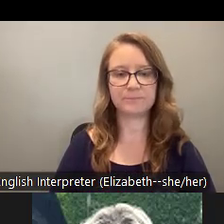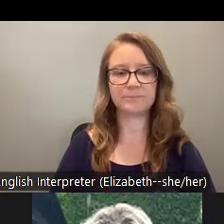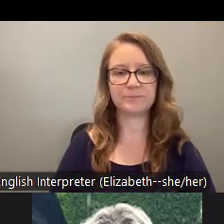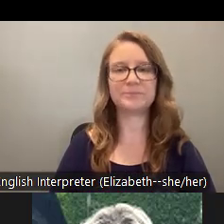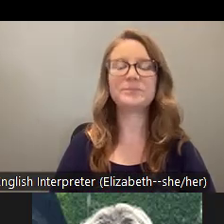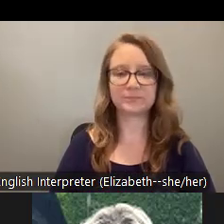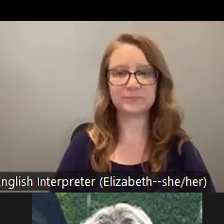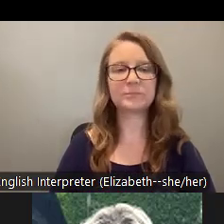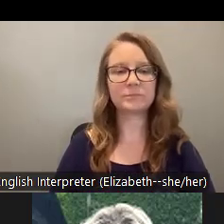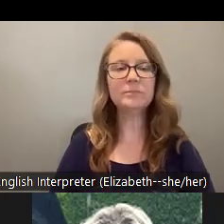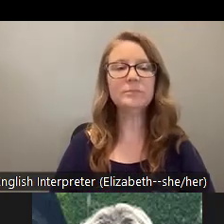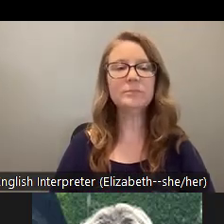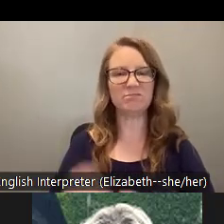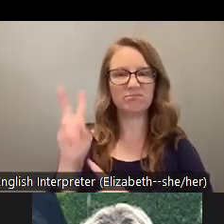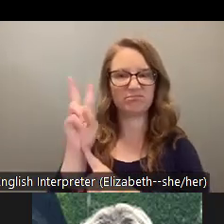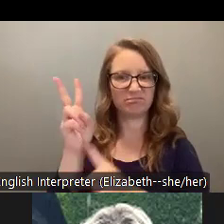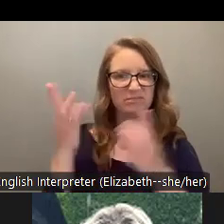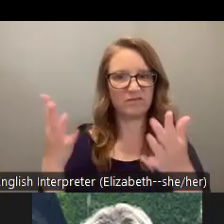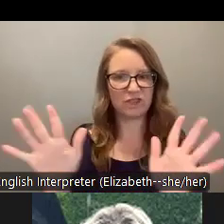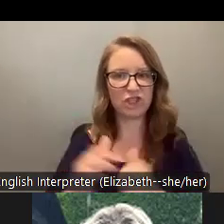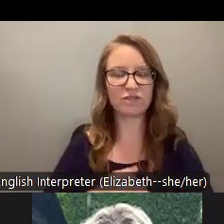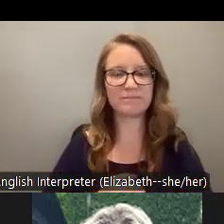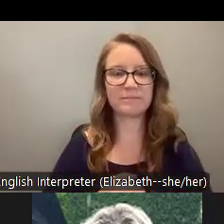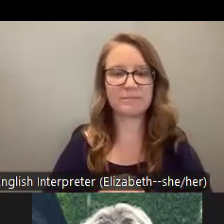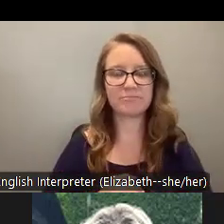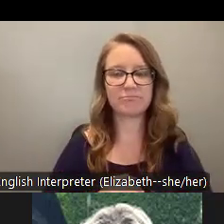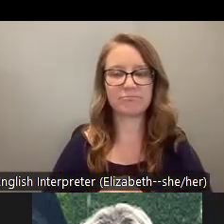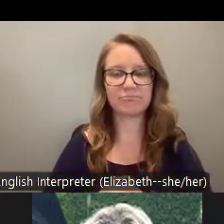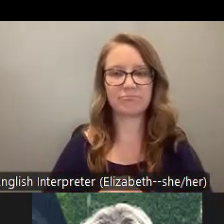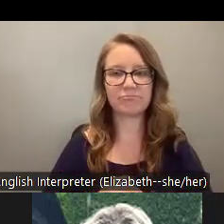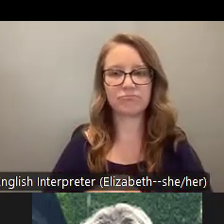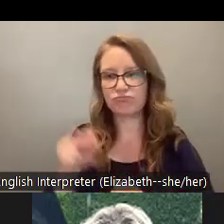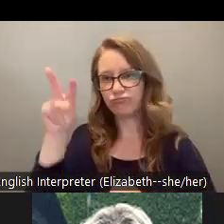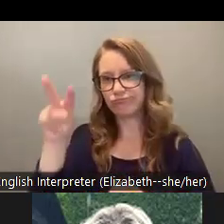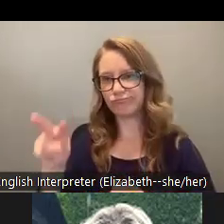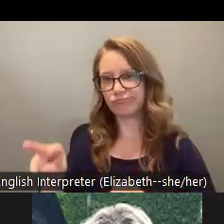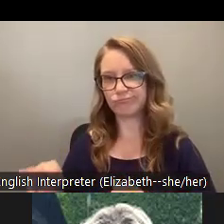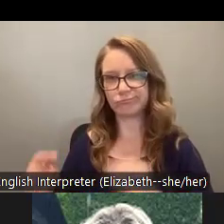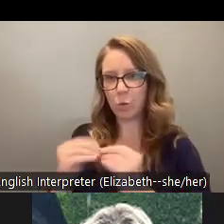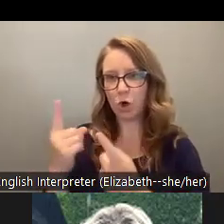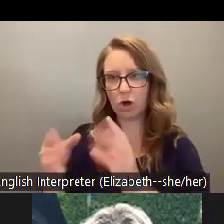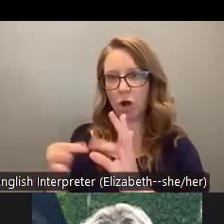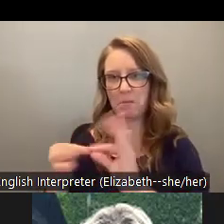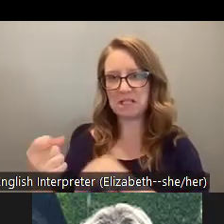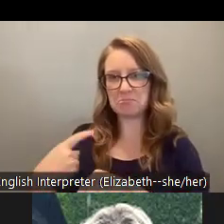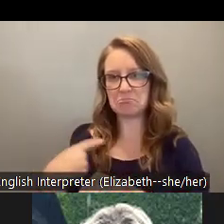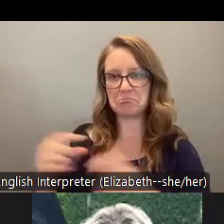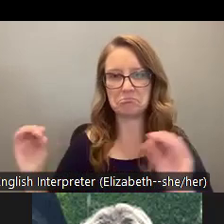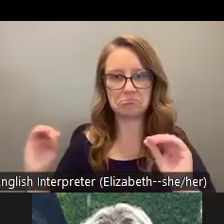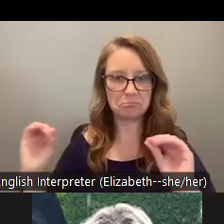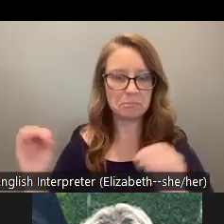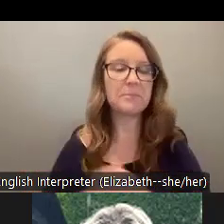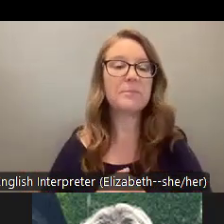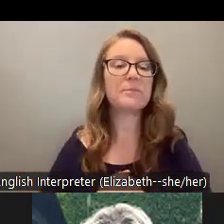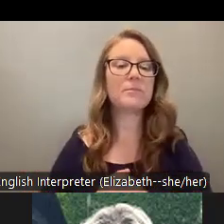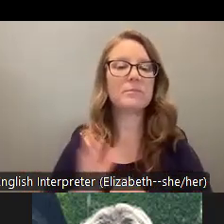All right, so we are at our 2 minutes, and it doesn't look like any additional comments are coming in for this one. So we